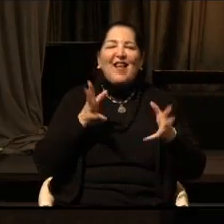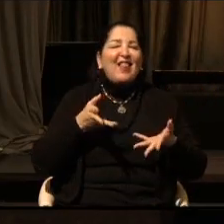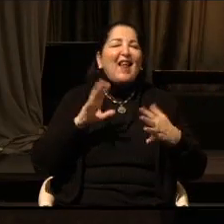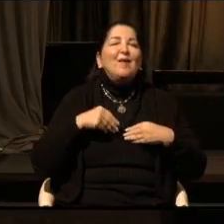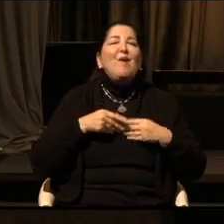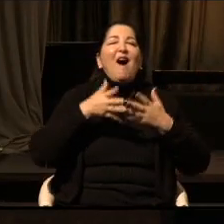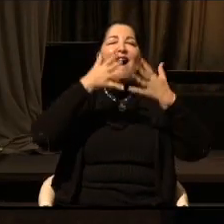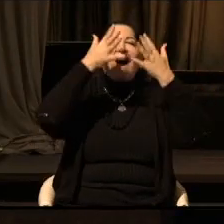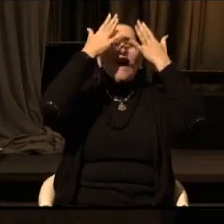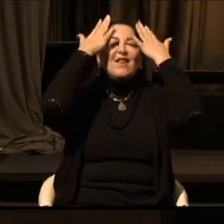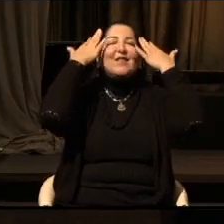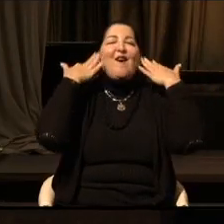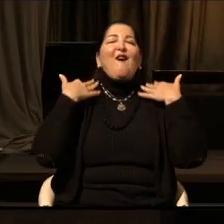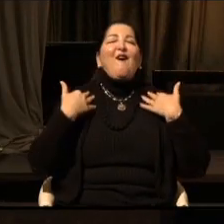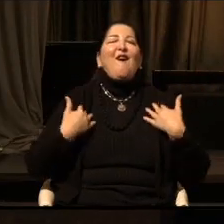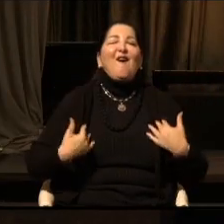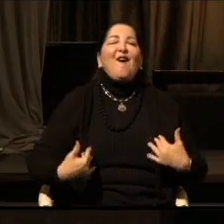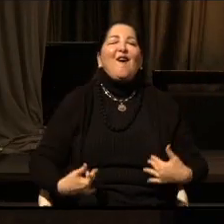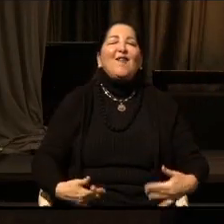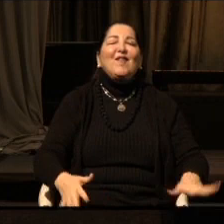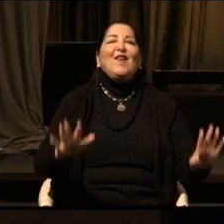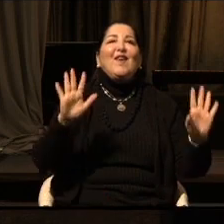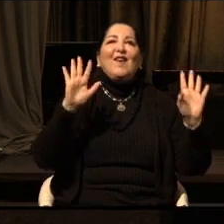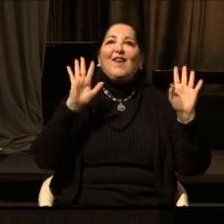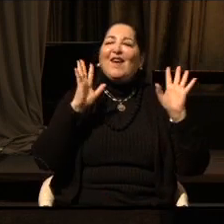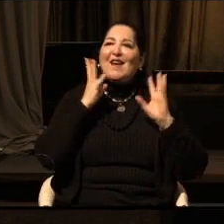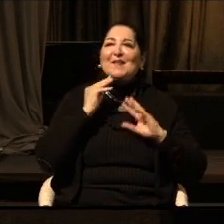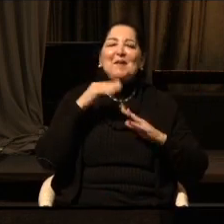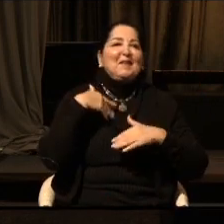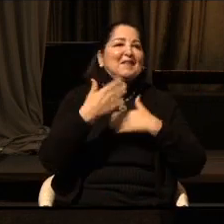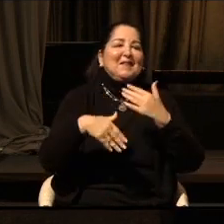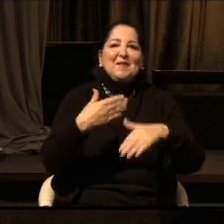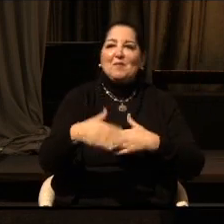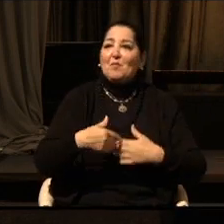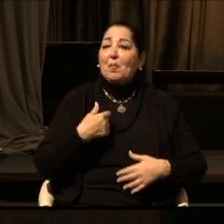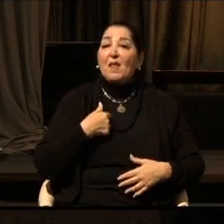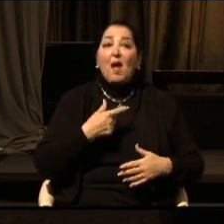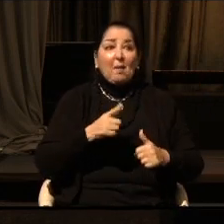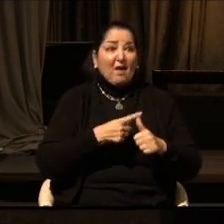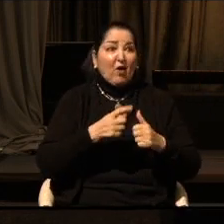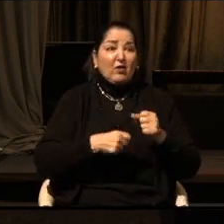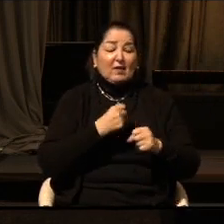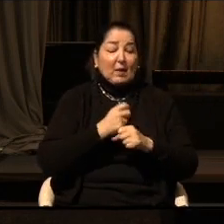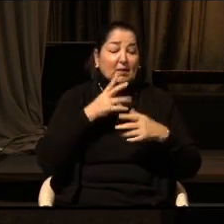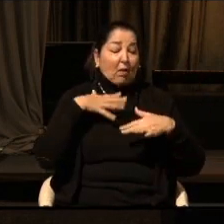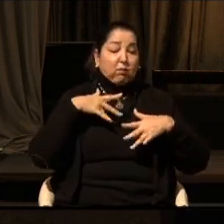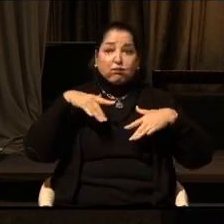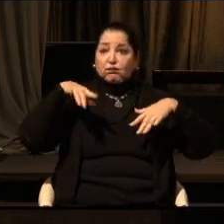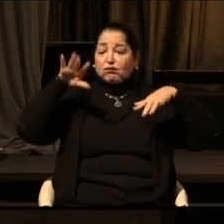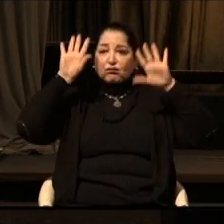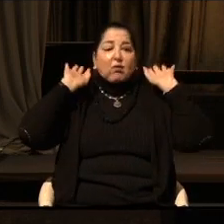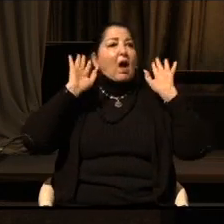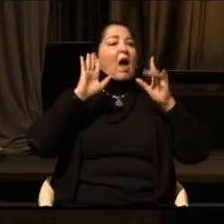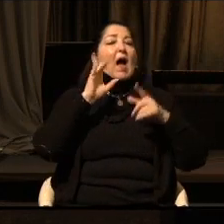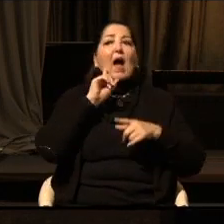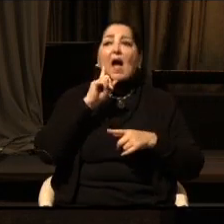you. My first year, my calendar was like tumbleweeds. And this year, someone, an agent was